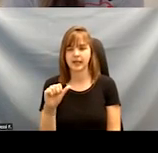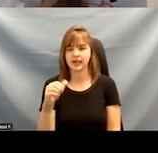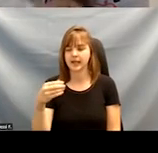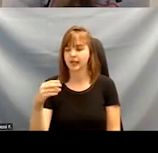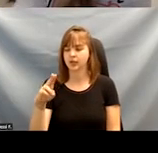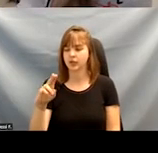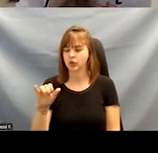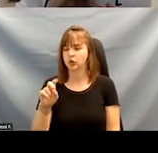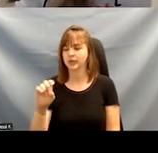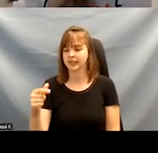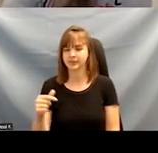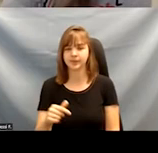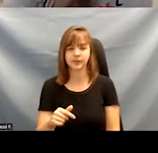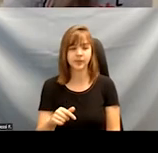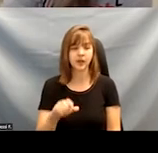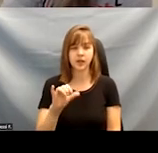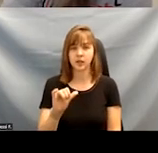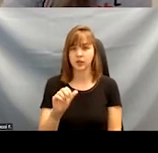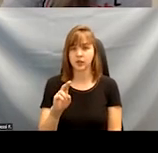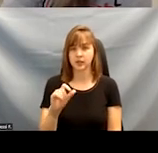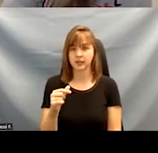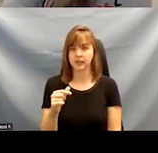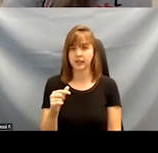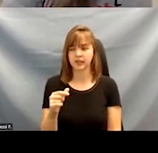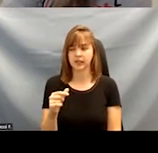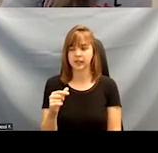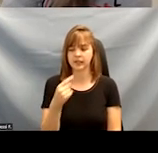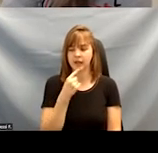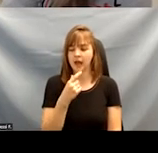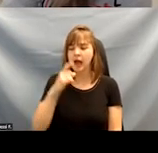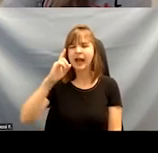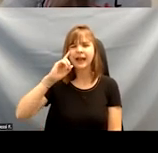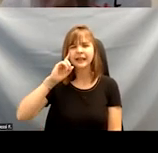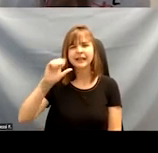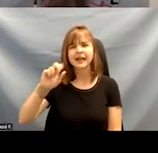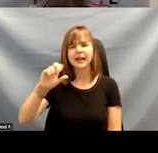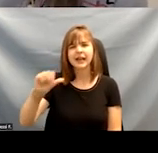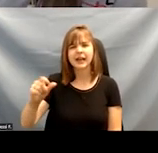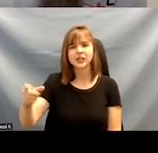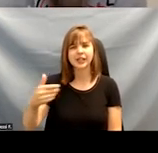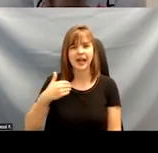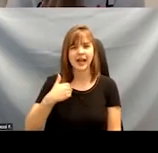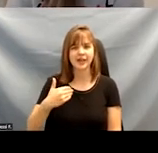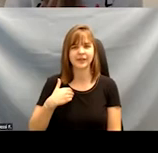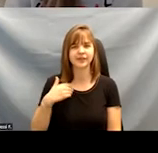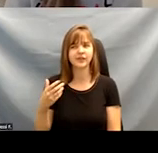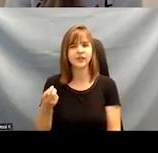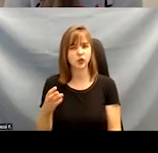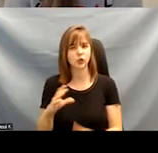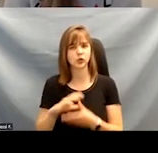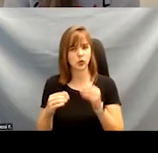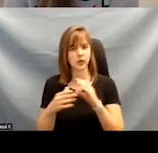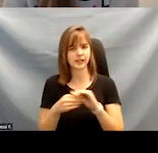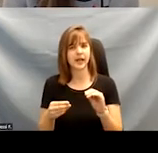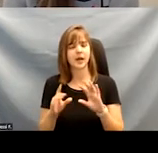I think Anna also has some stories. I think for us, since we are younger alums. Age has